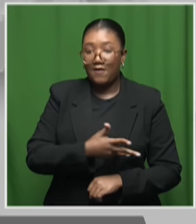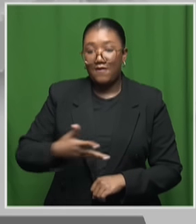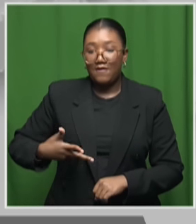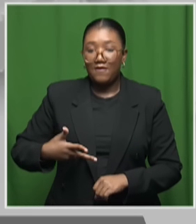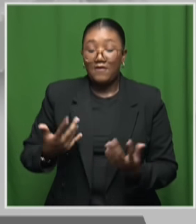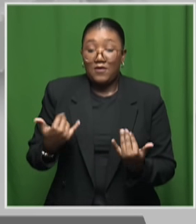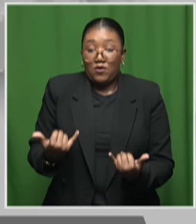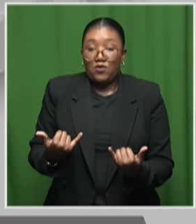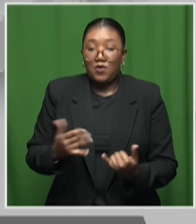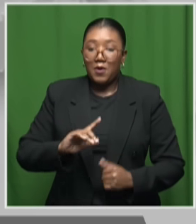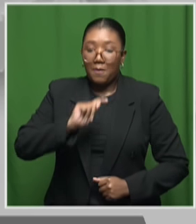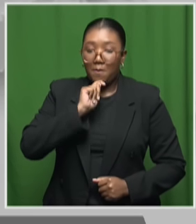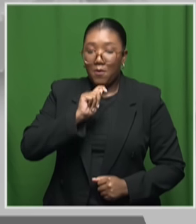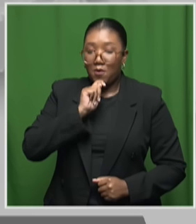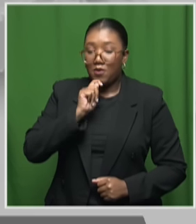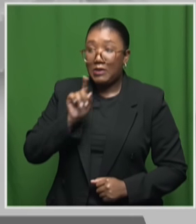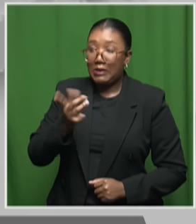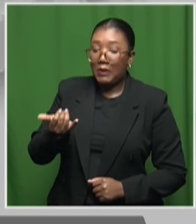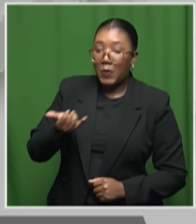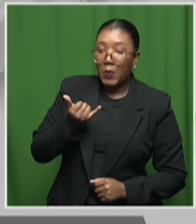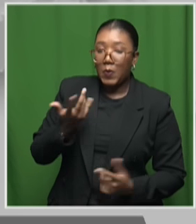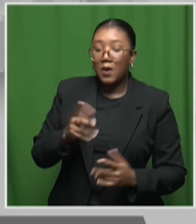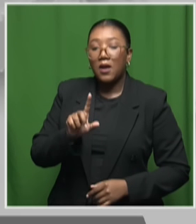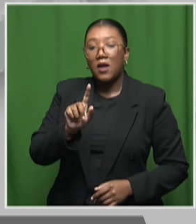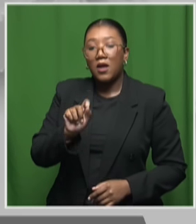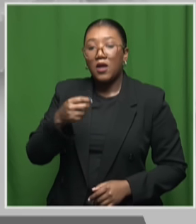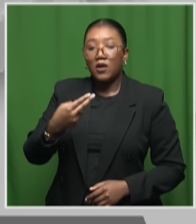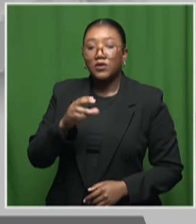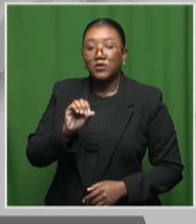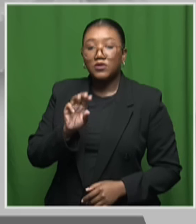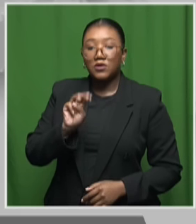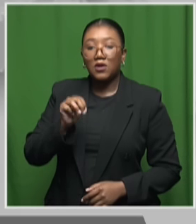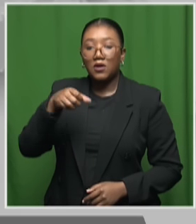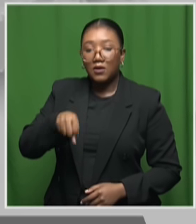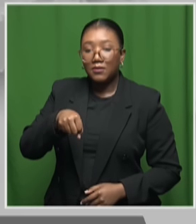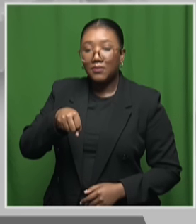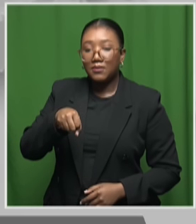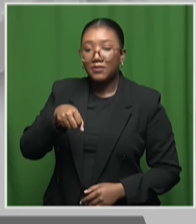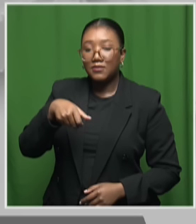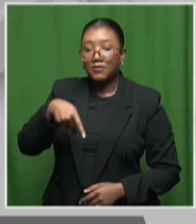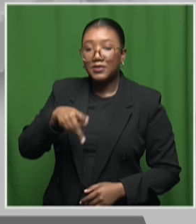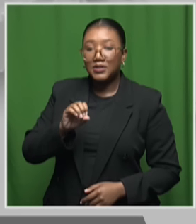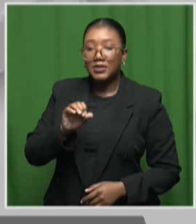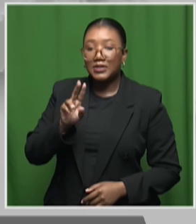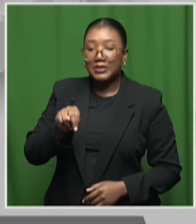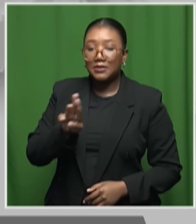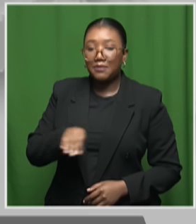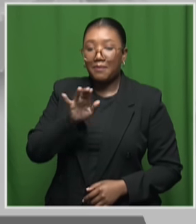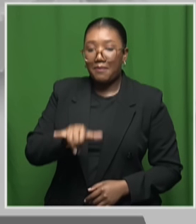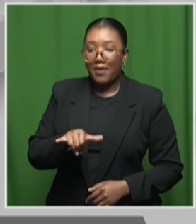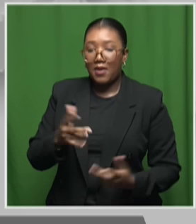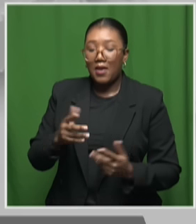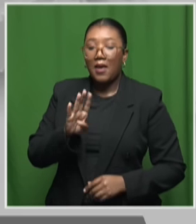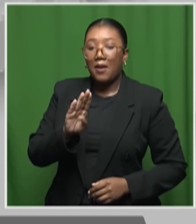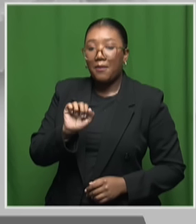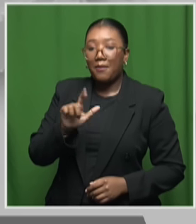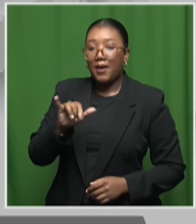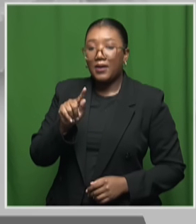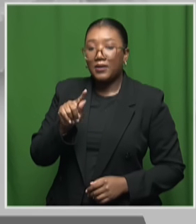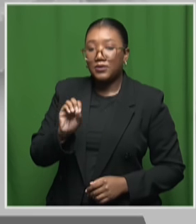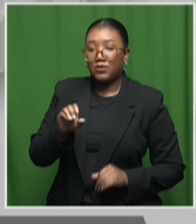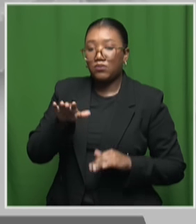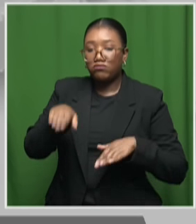morning, we were called to Thompson's Bay Beach in Belito for a swimmer in distress. Despite the efforts